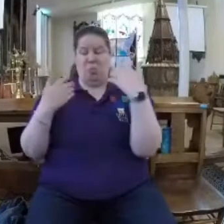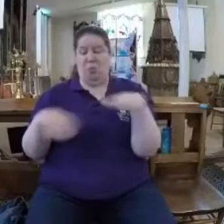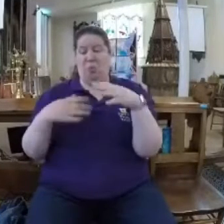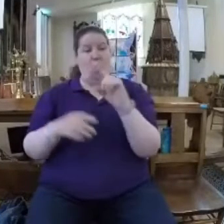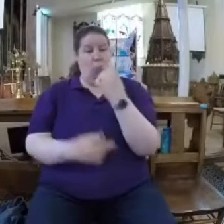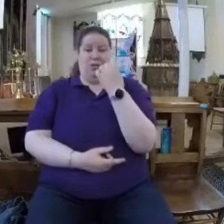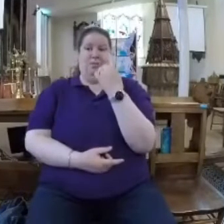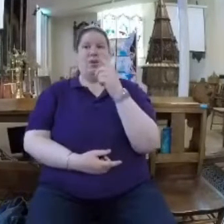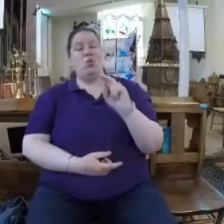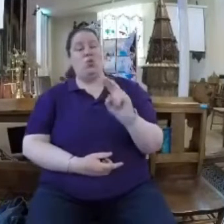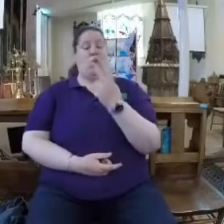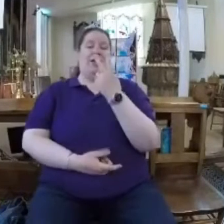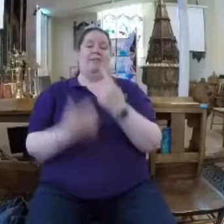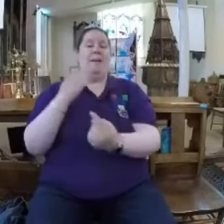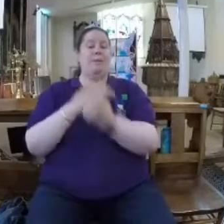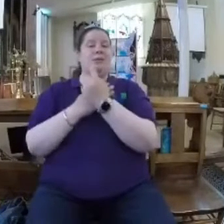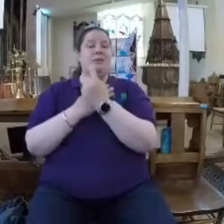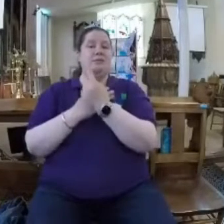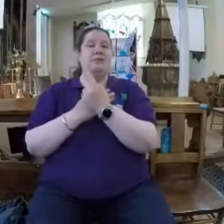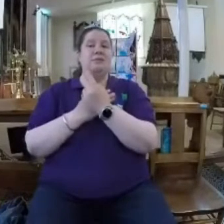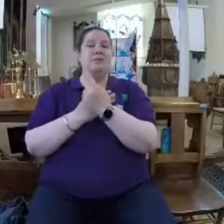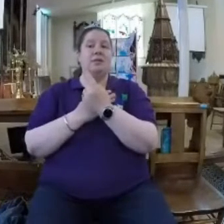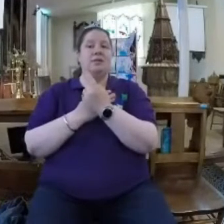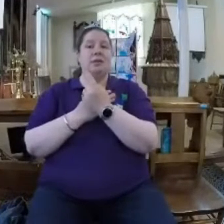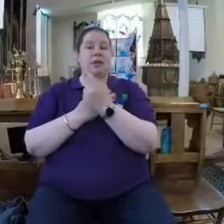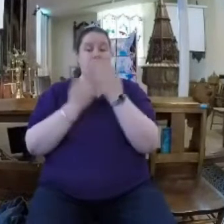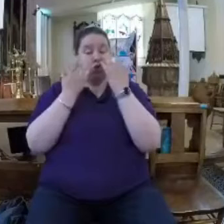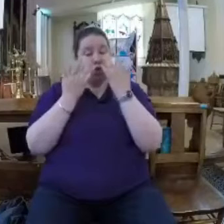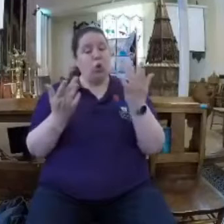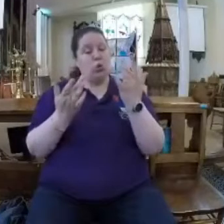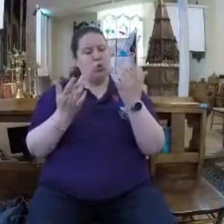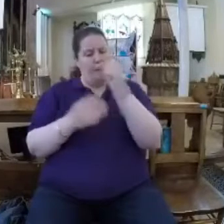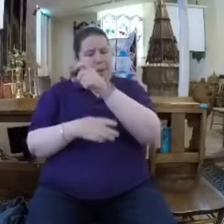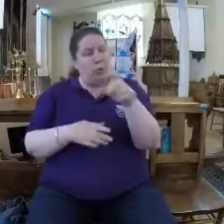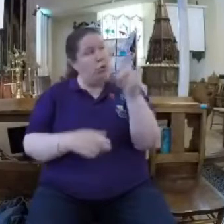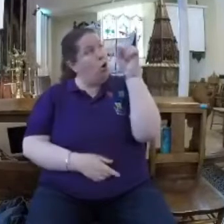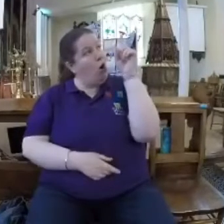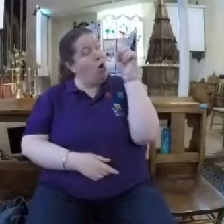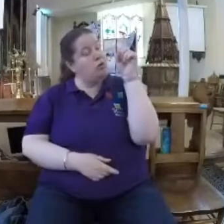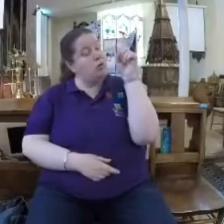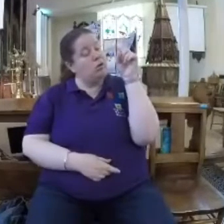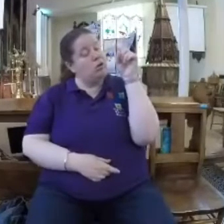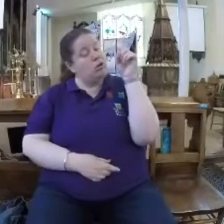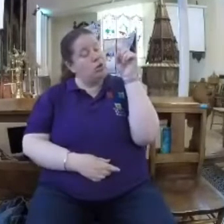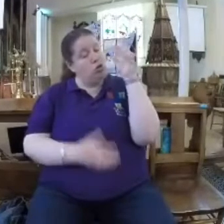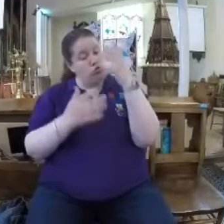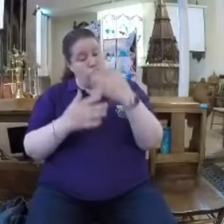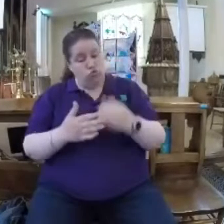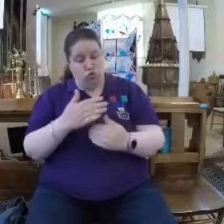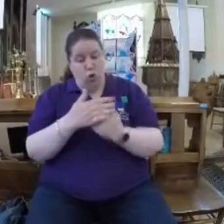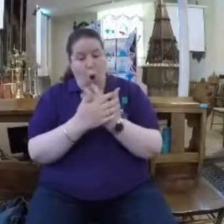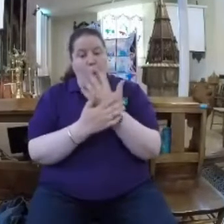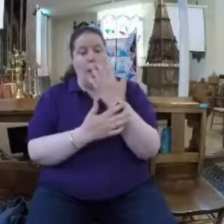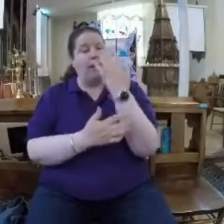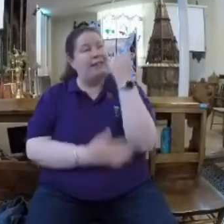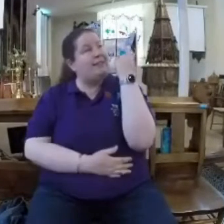It marks a progression as God's people grow in faith and understanding of what it is to be children of God. It's